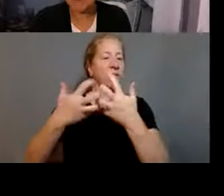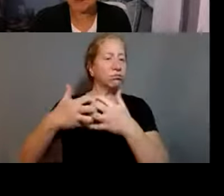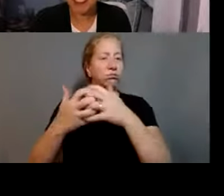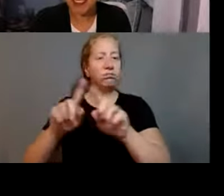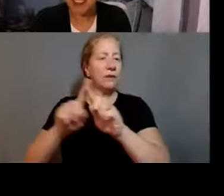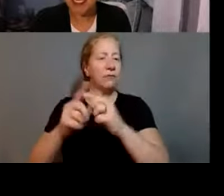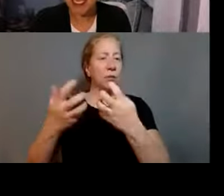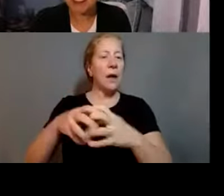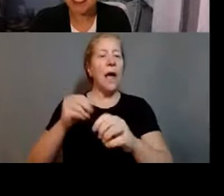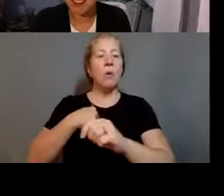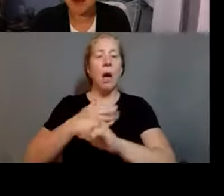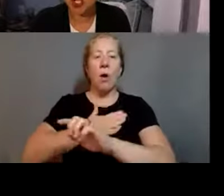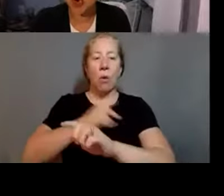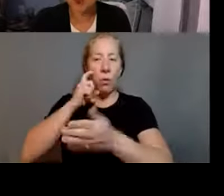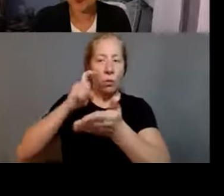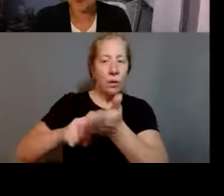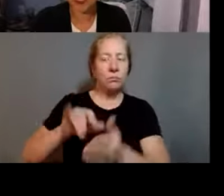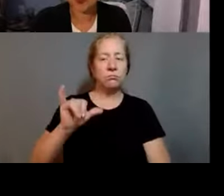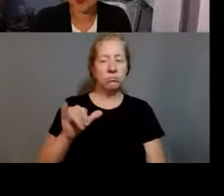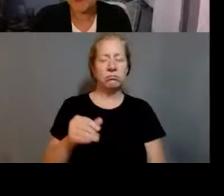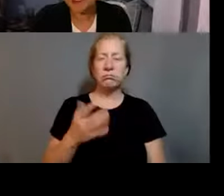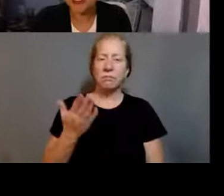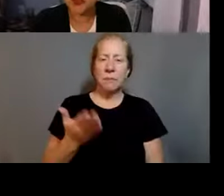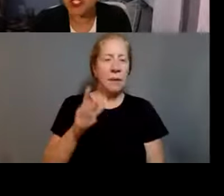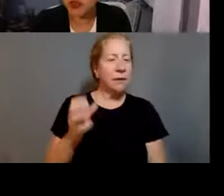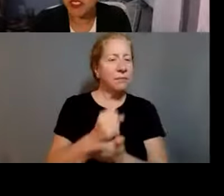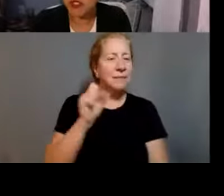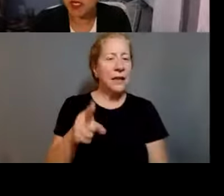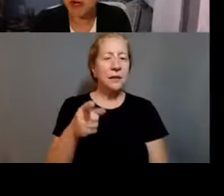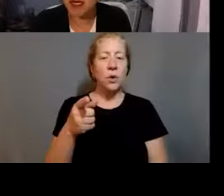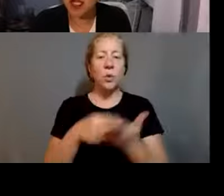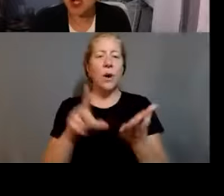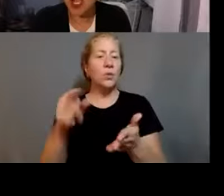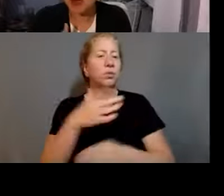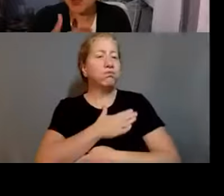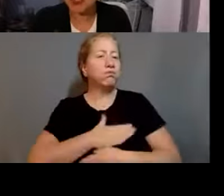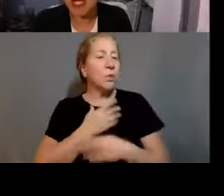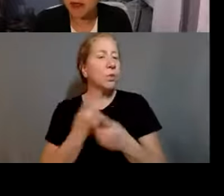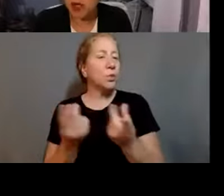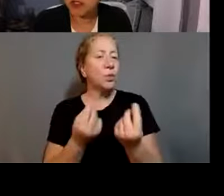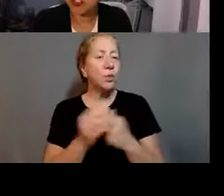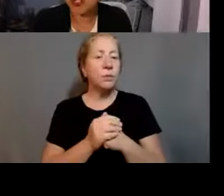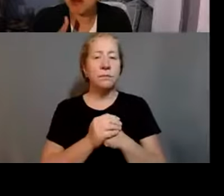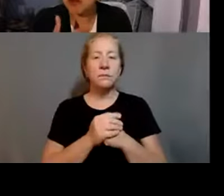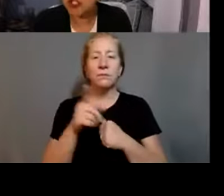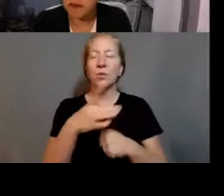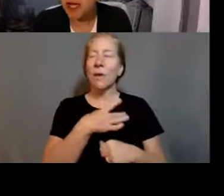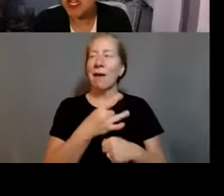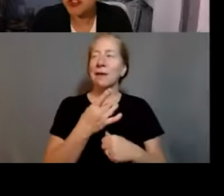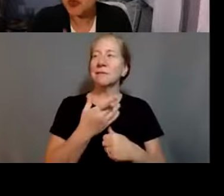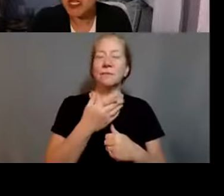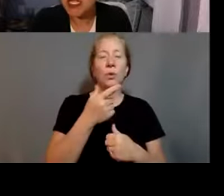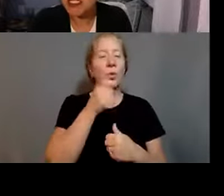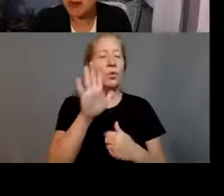being empathetic and asking them, what things do you enjoy doing, right? What do you like most? Who's your friend,